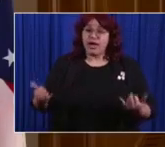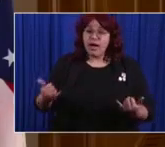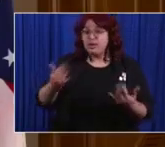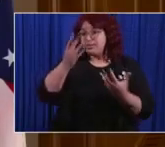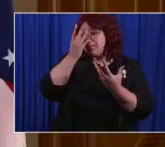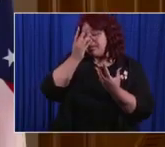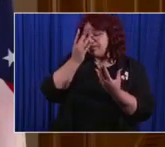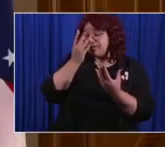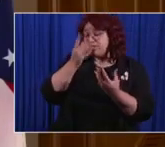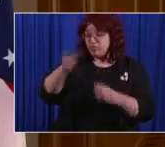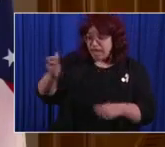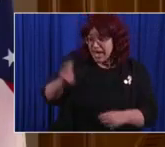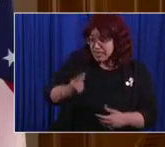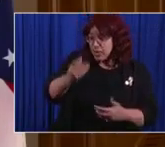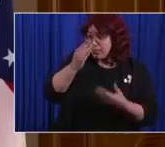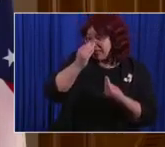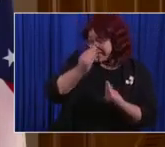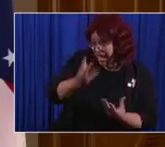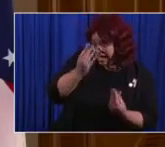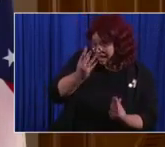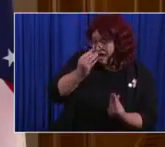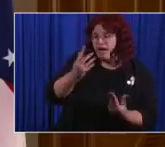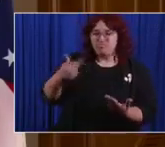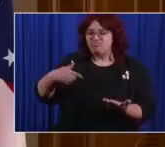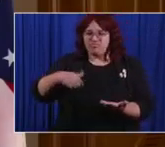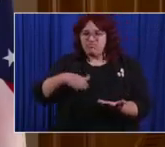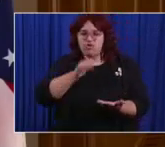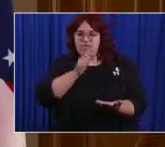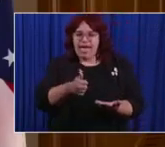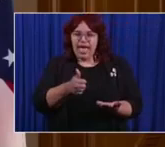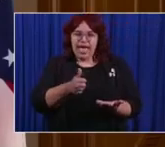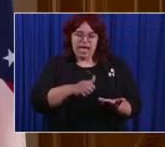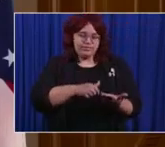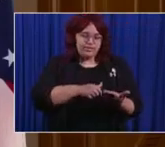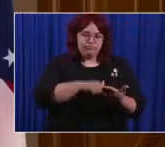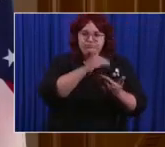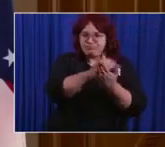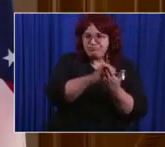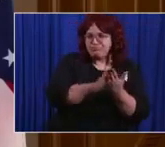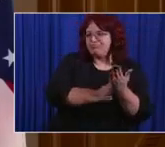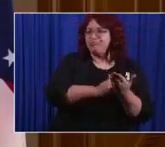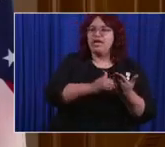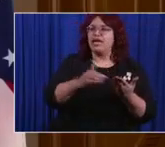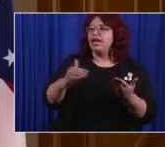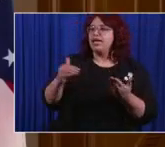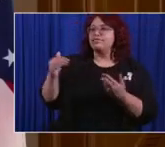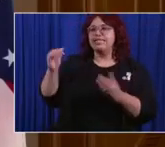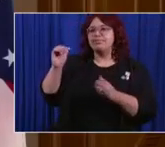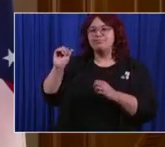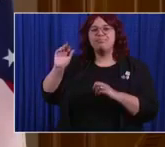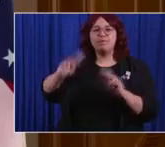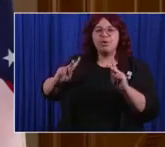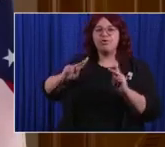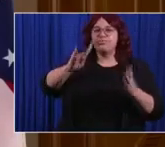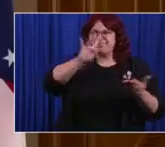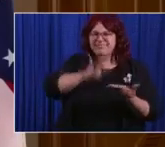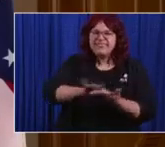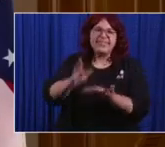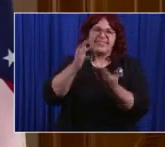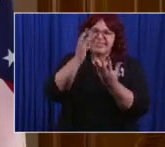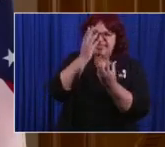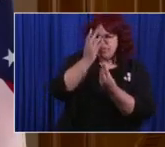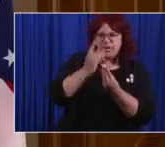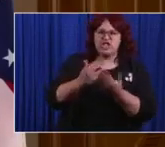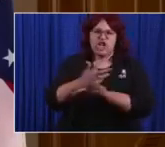I don't have any empirical study that has been done on it. But if you look around the state of